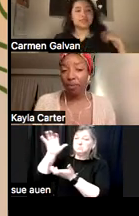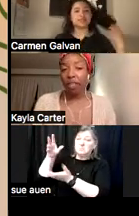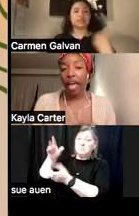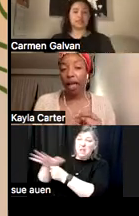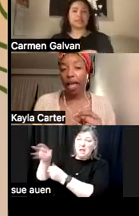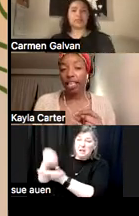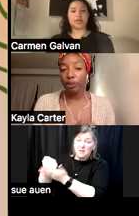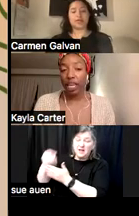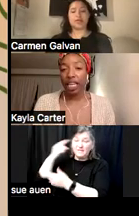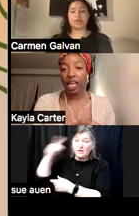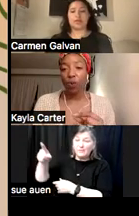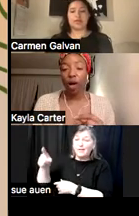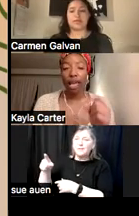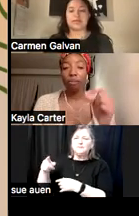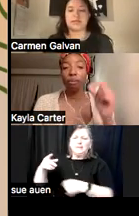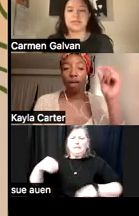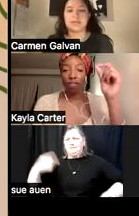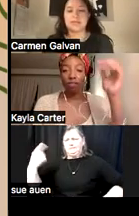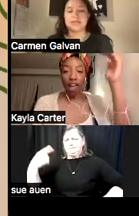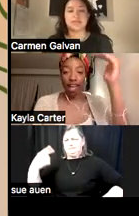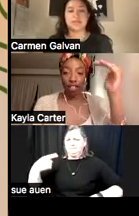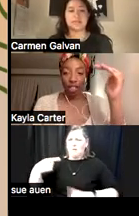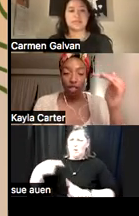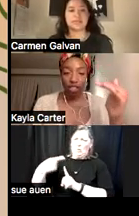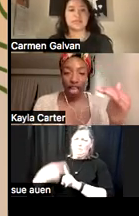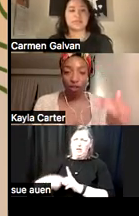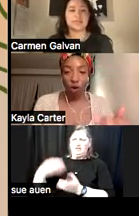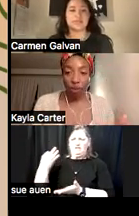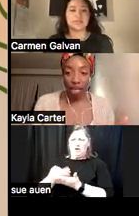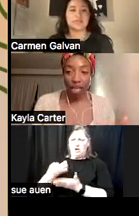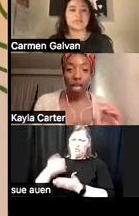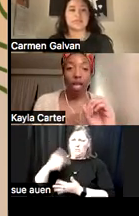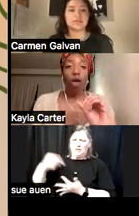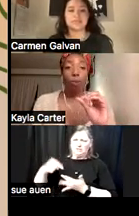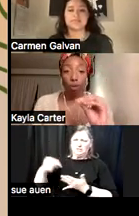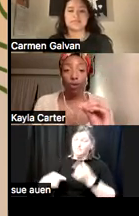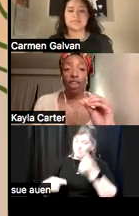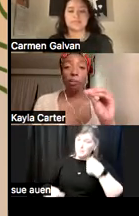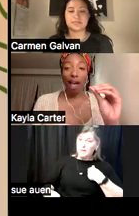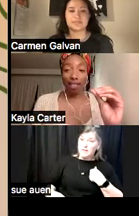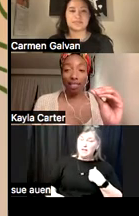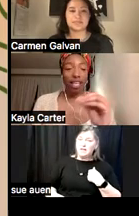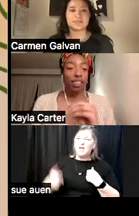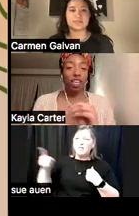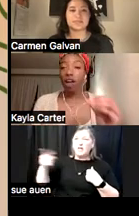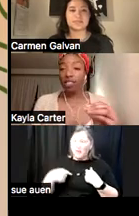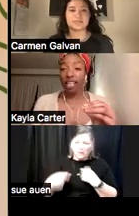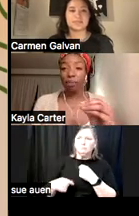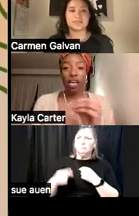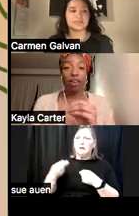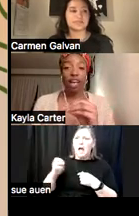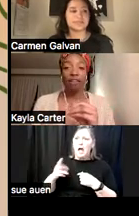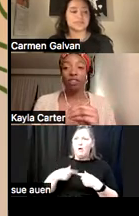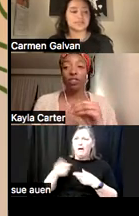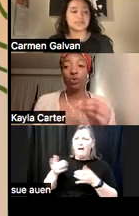them, explaining what a month financially looks like for me blew their minds. The